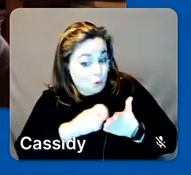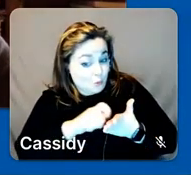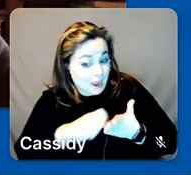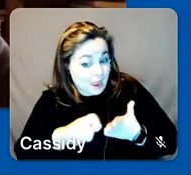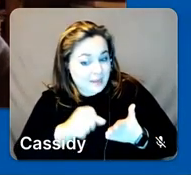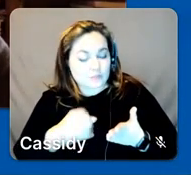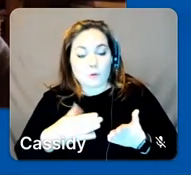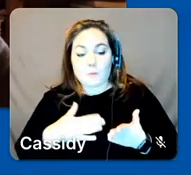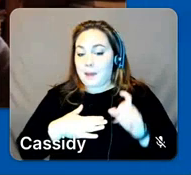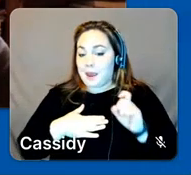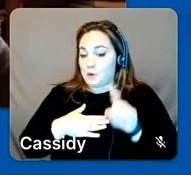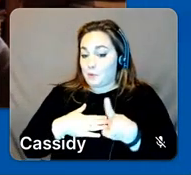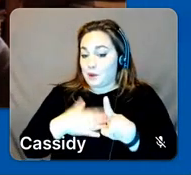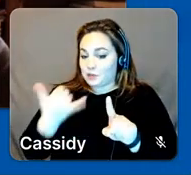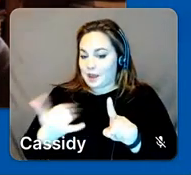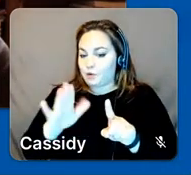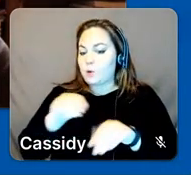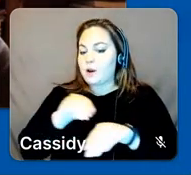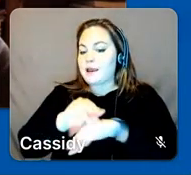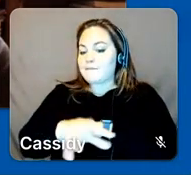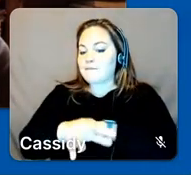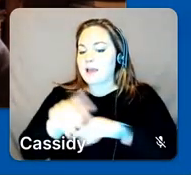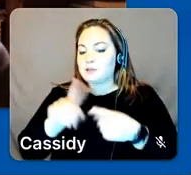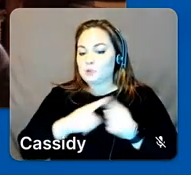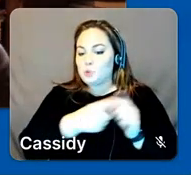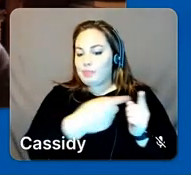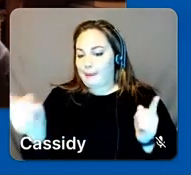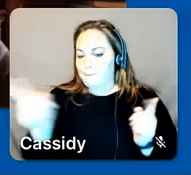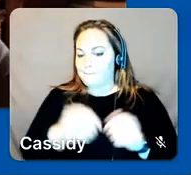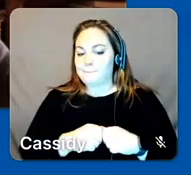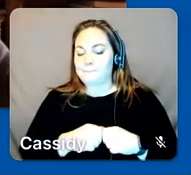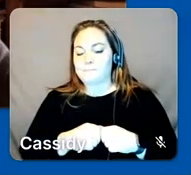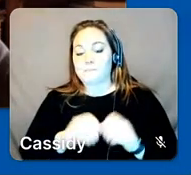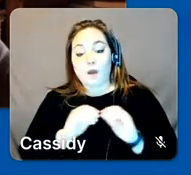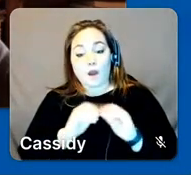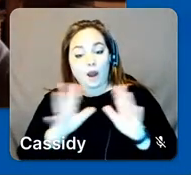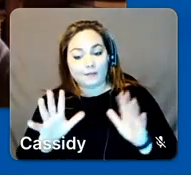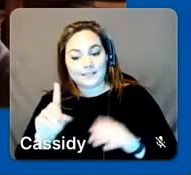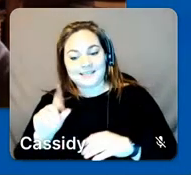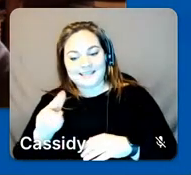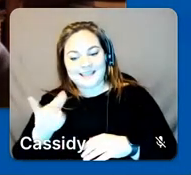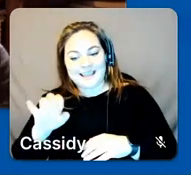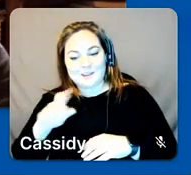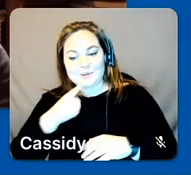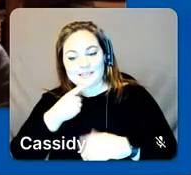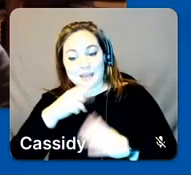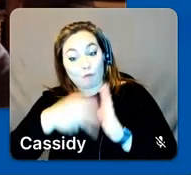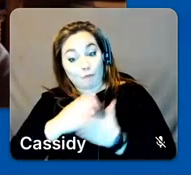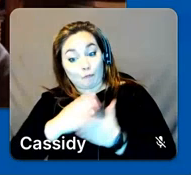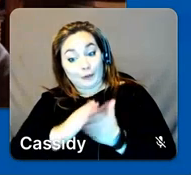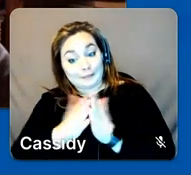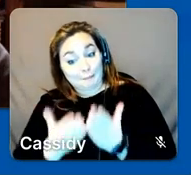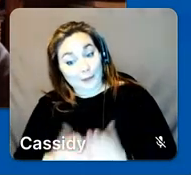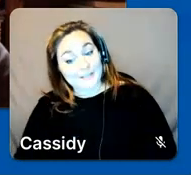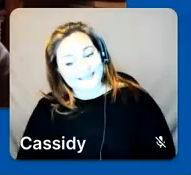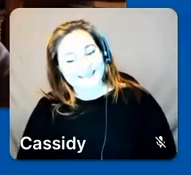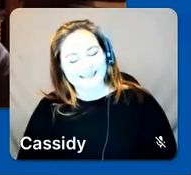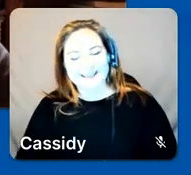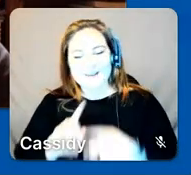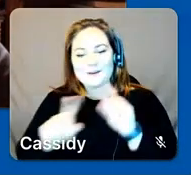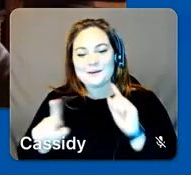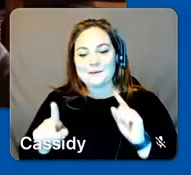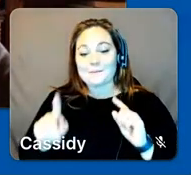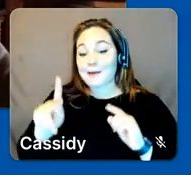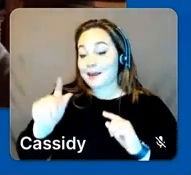is, what's your advice to them? Obviously, Daniel, part of that advice is read some books, I think is what we just heard. But